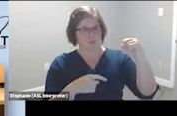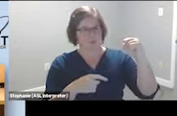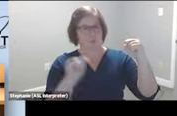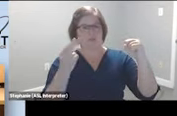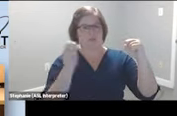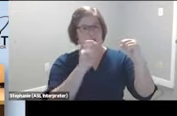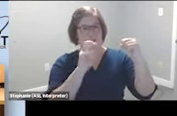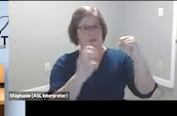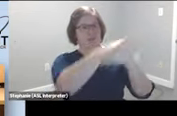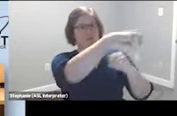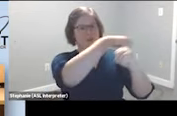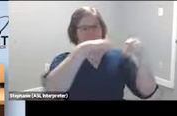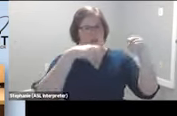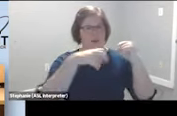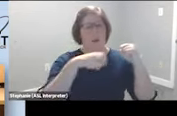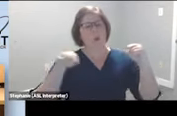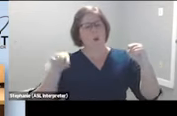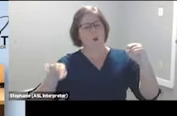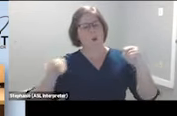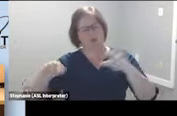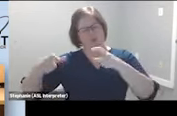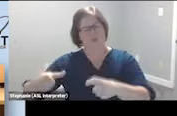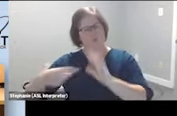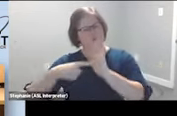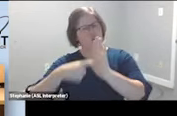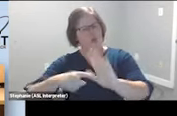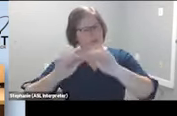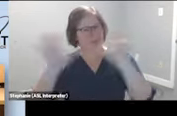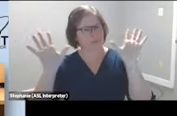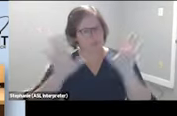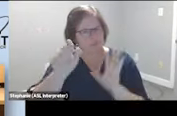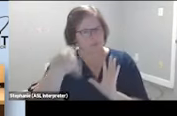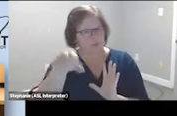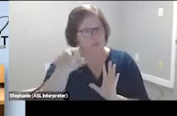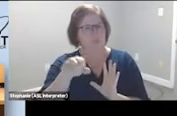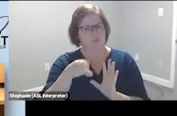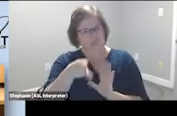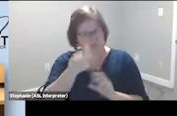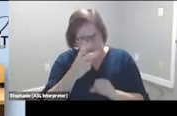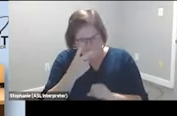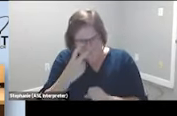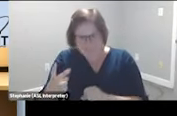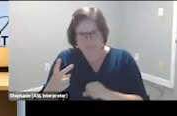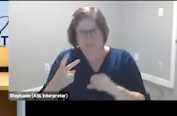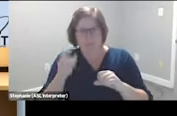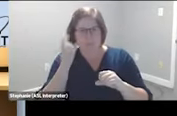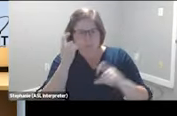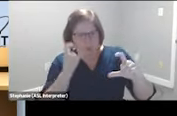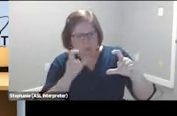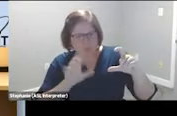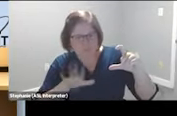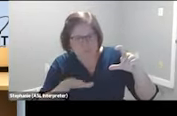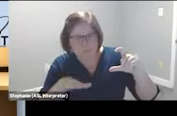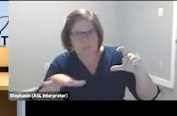graffiti shows this pretty clearly, and zooming in, one can even see the detailed features of the space station. The